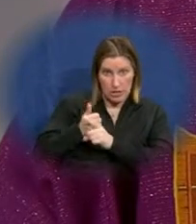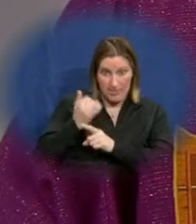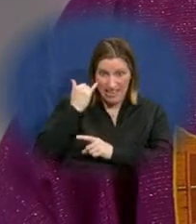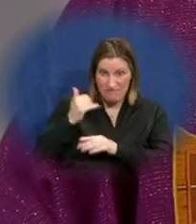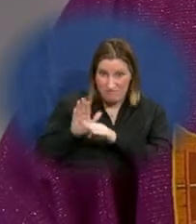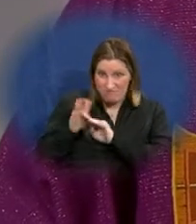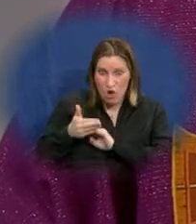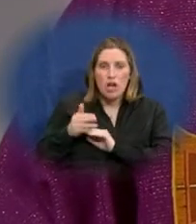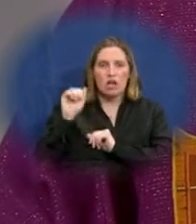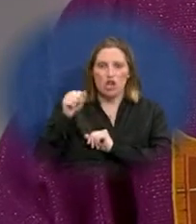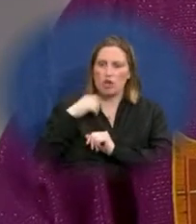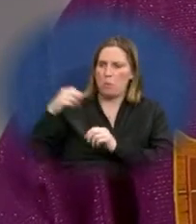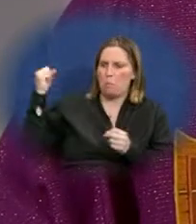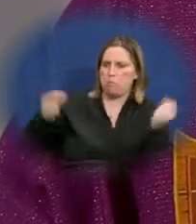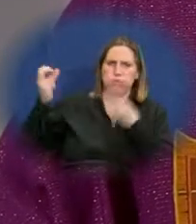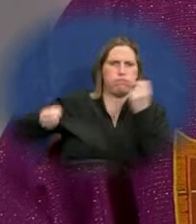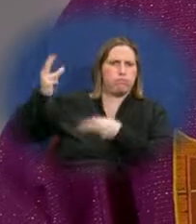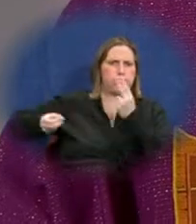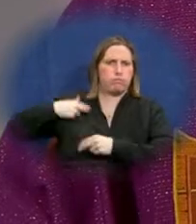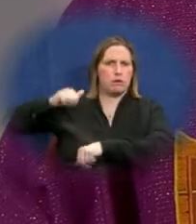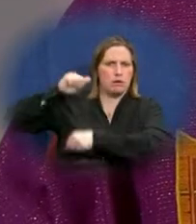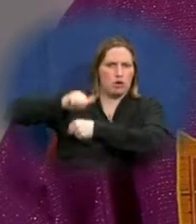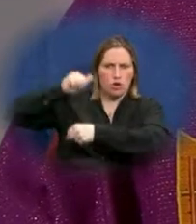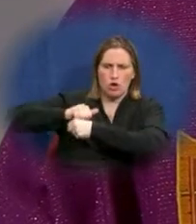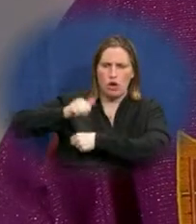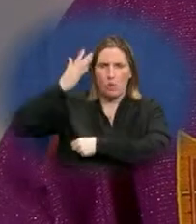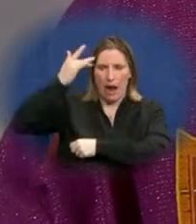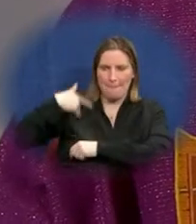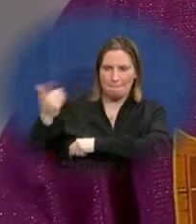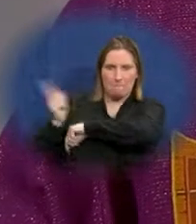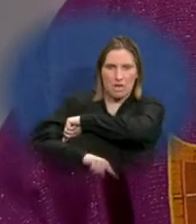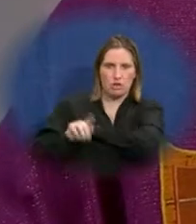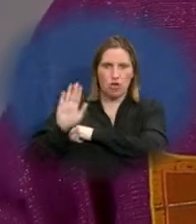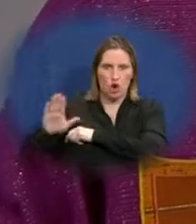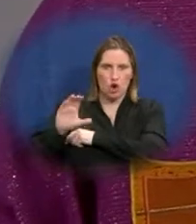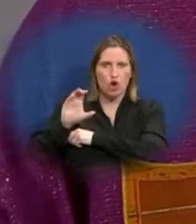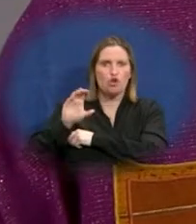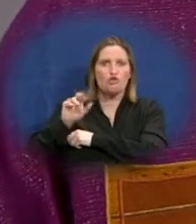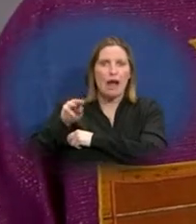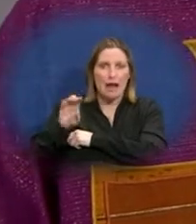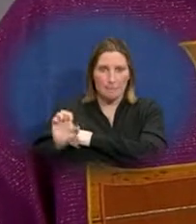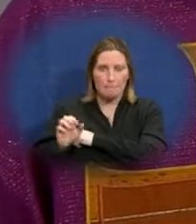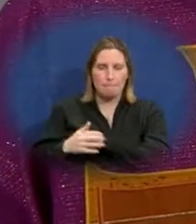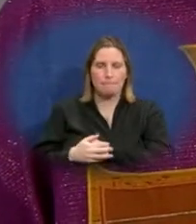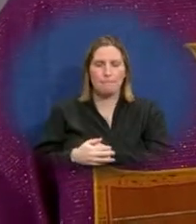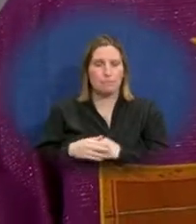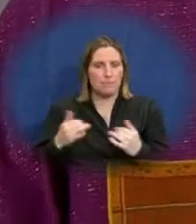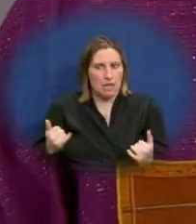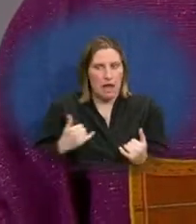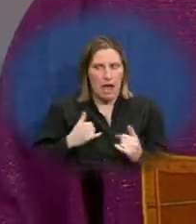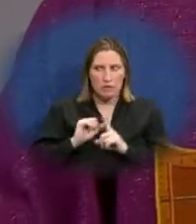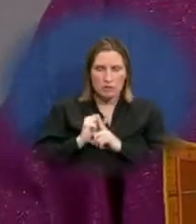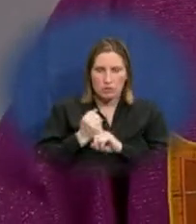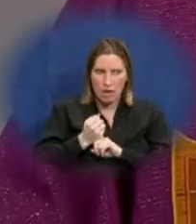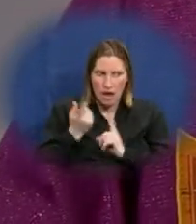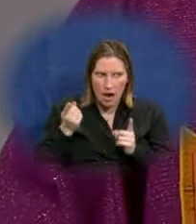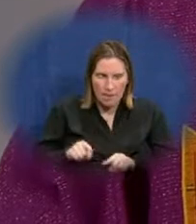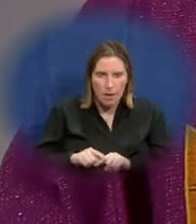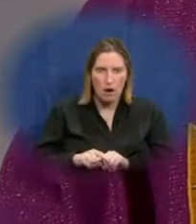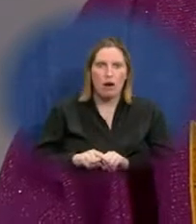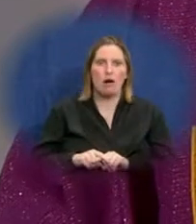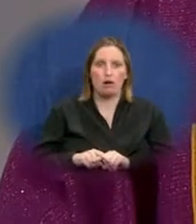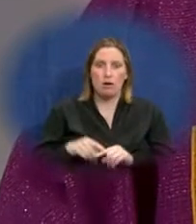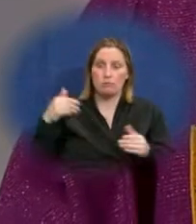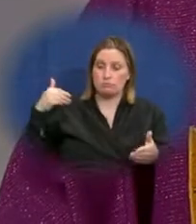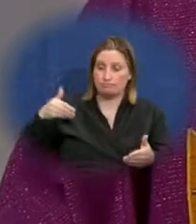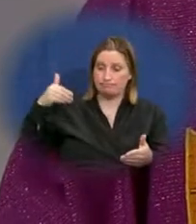by stoning as punishment for her crime. And so we have this situation that leading up to